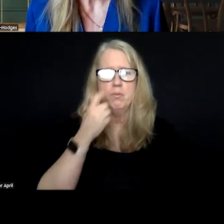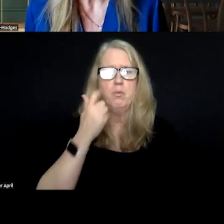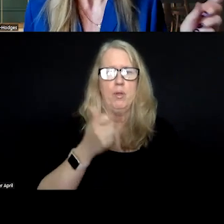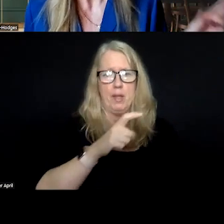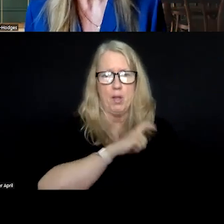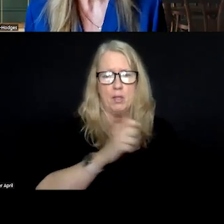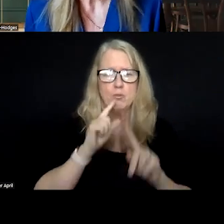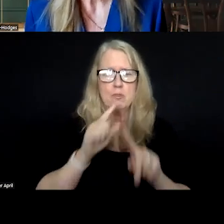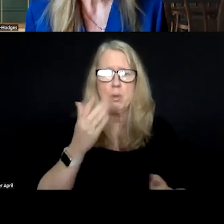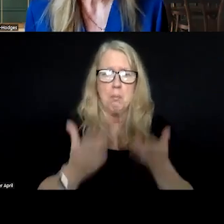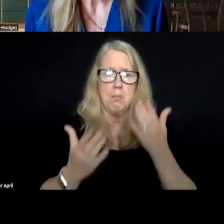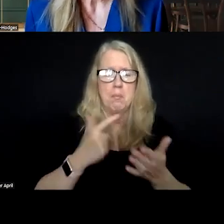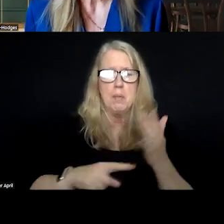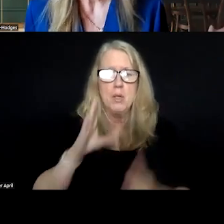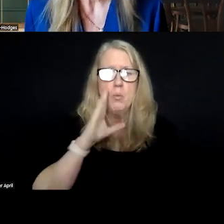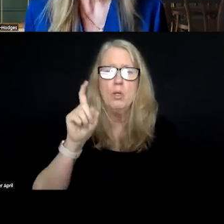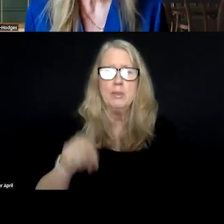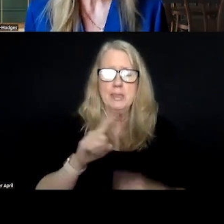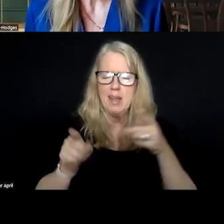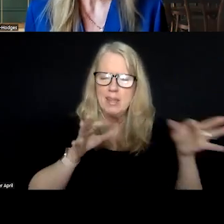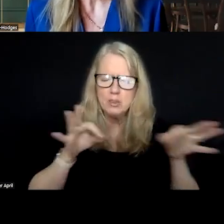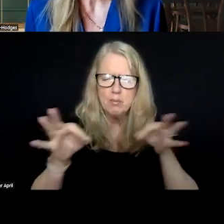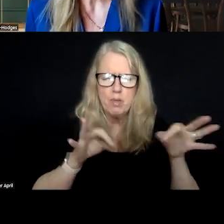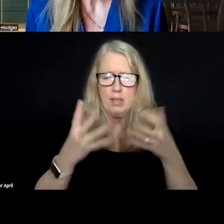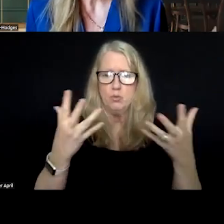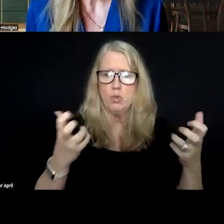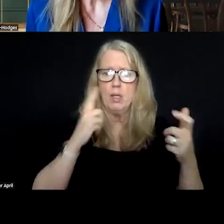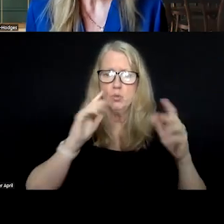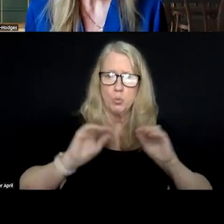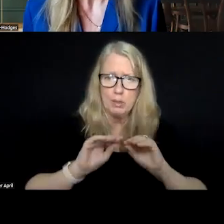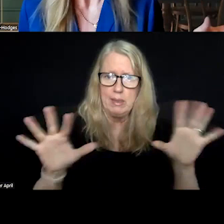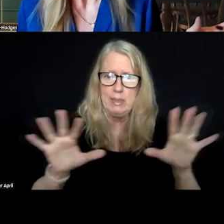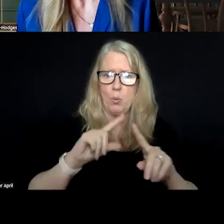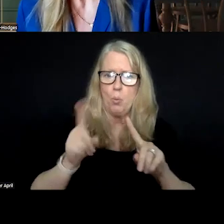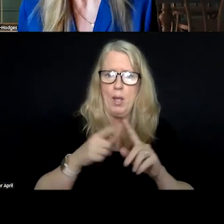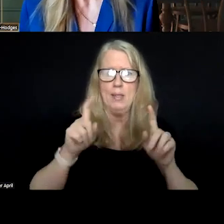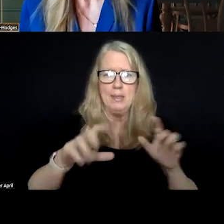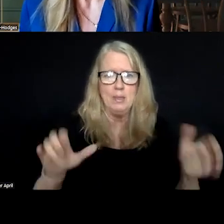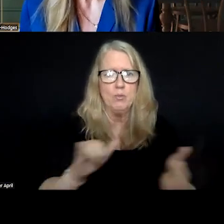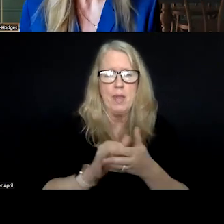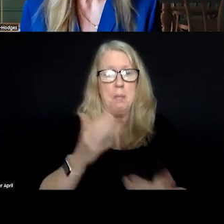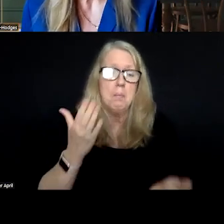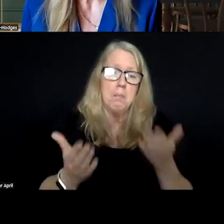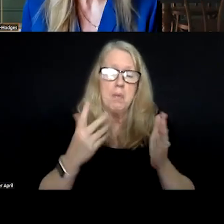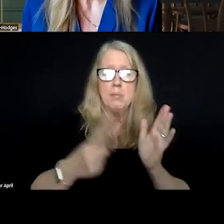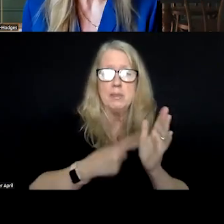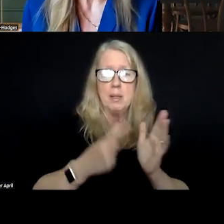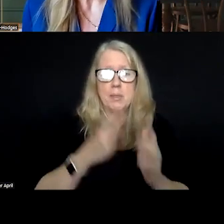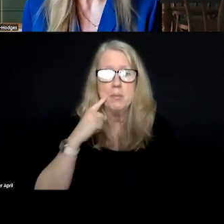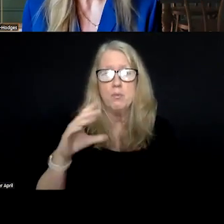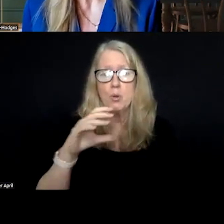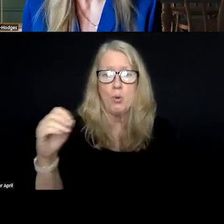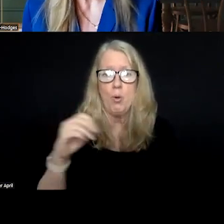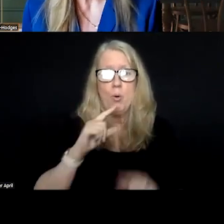is needed, and we need to define and be clear about when that may be. There may be times when a